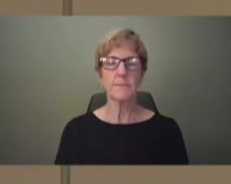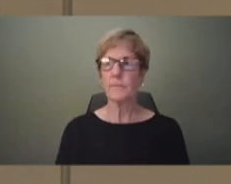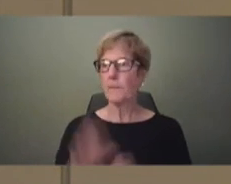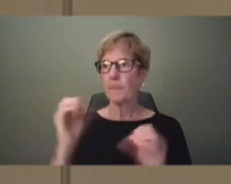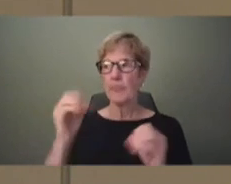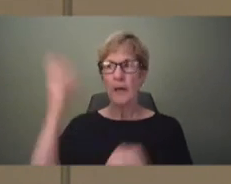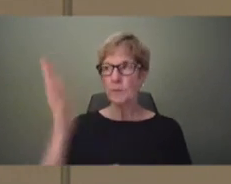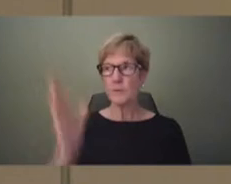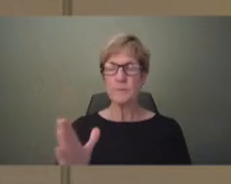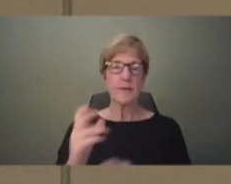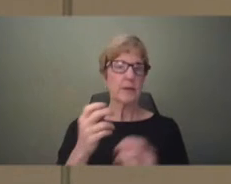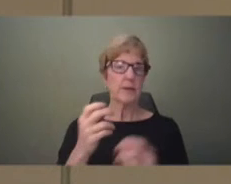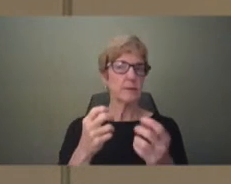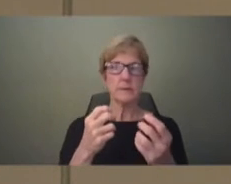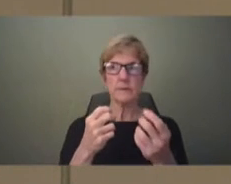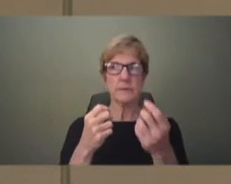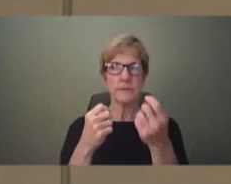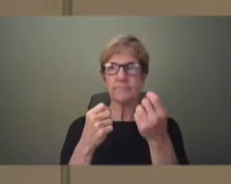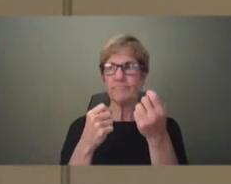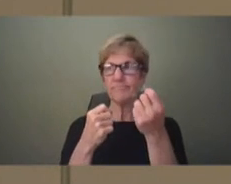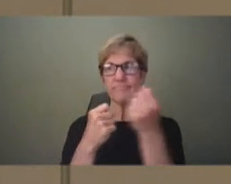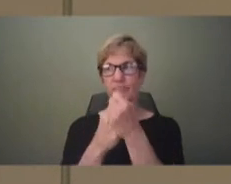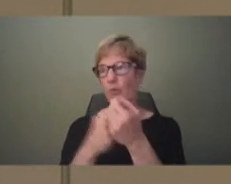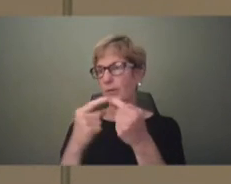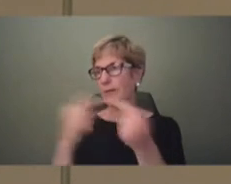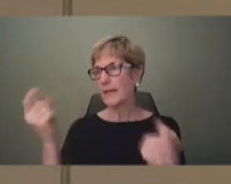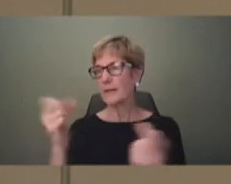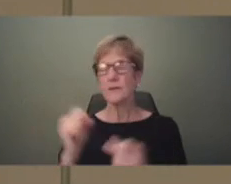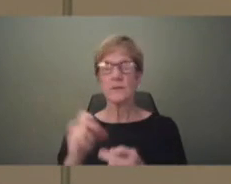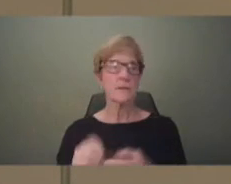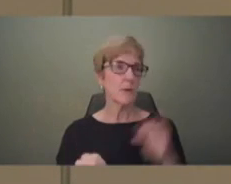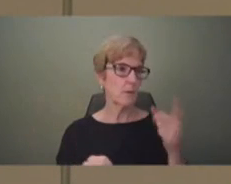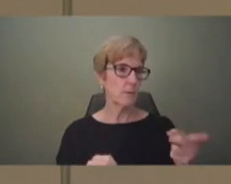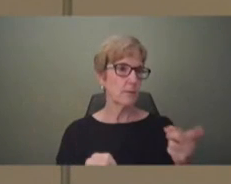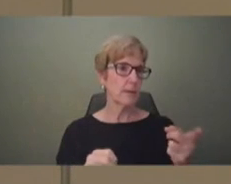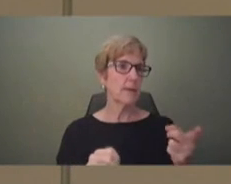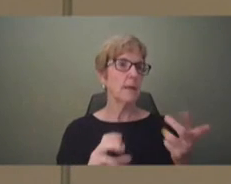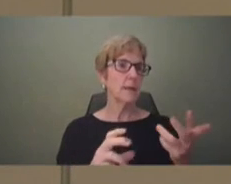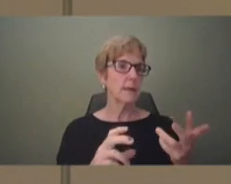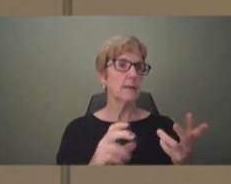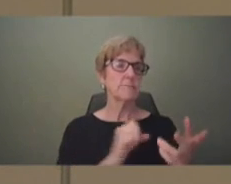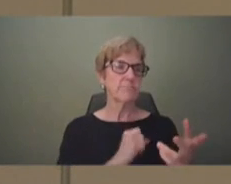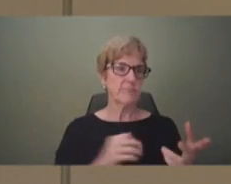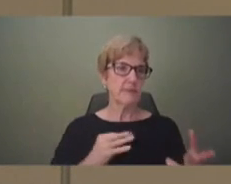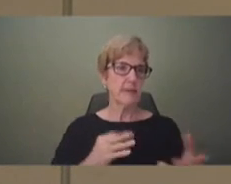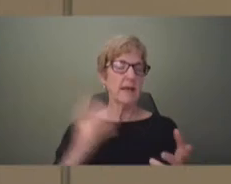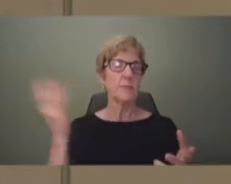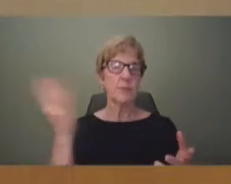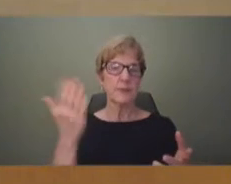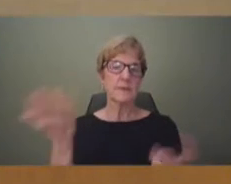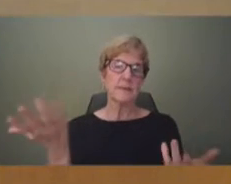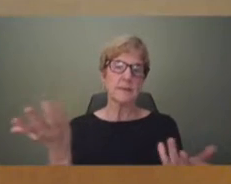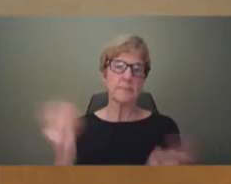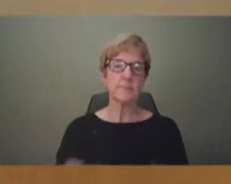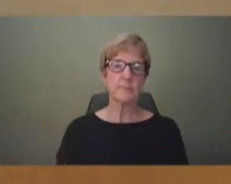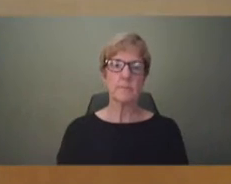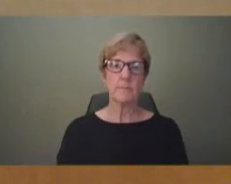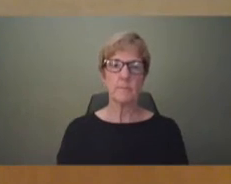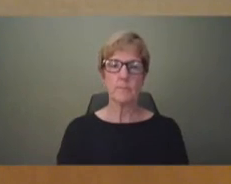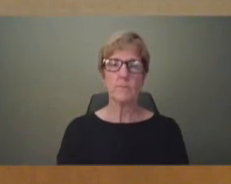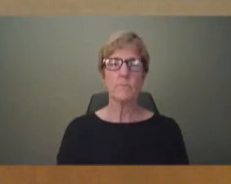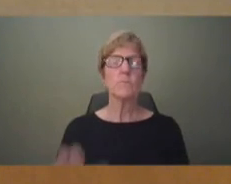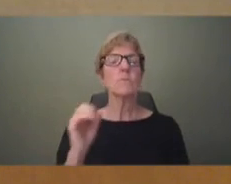for it against so um after um Mr uh penton's presentation we'll deal with it all right thank you